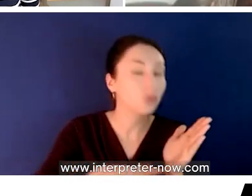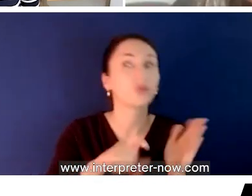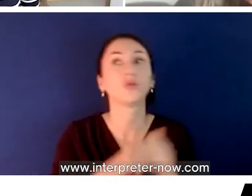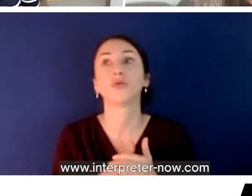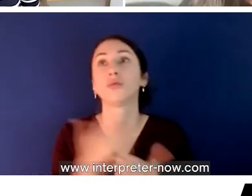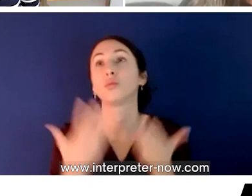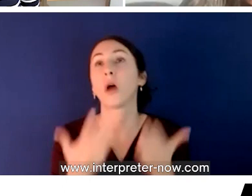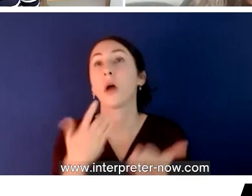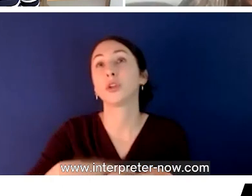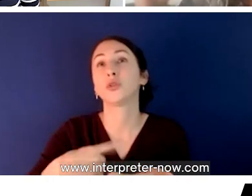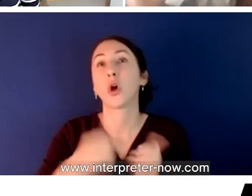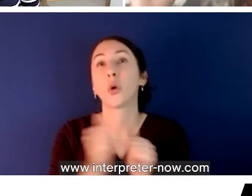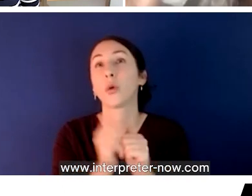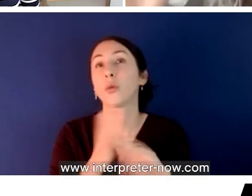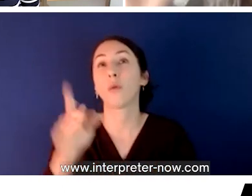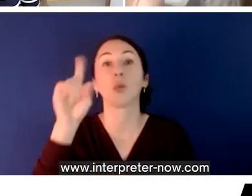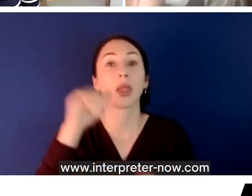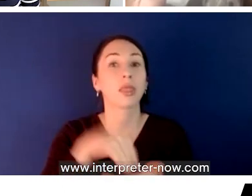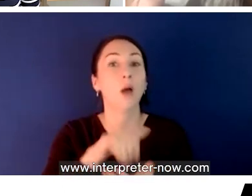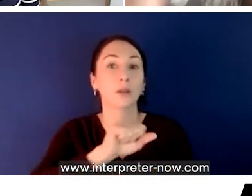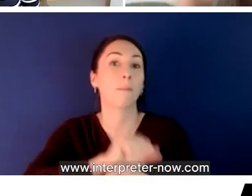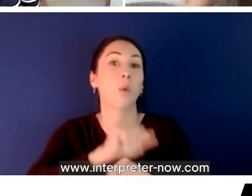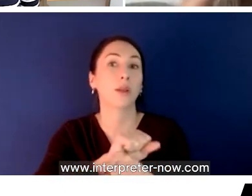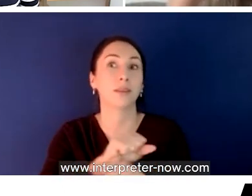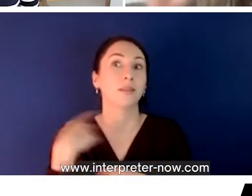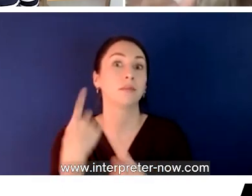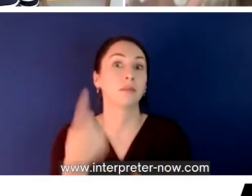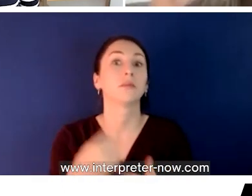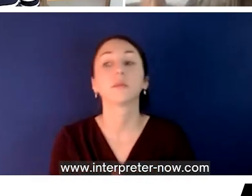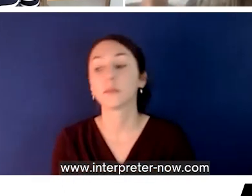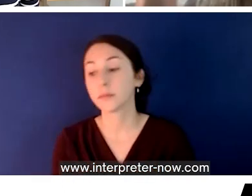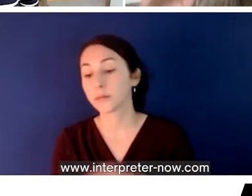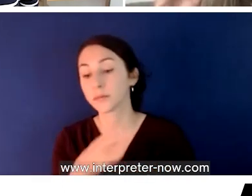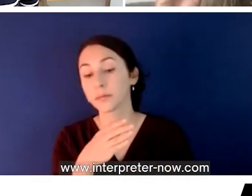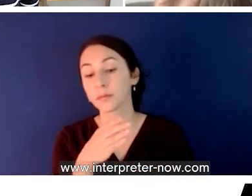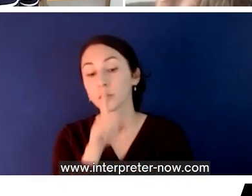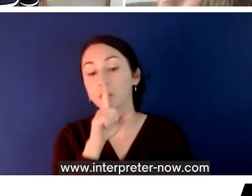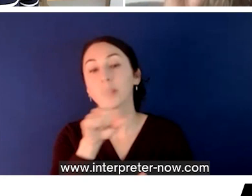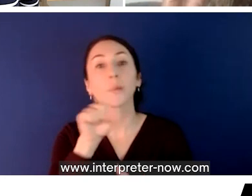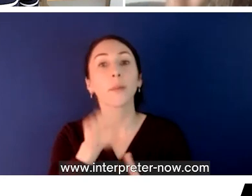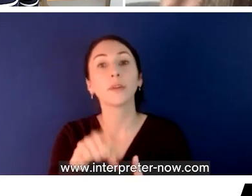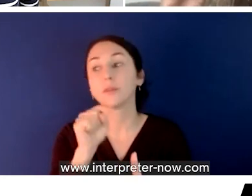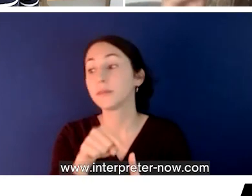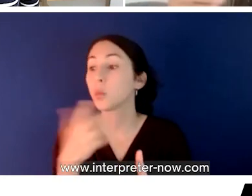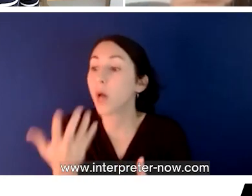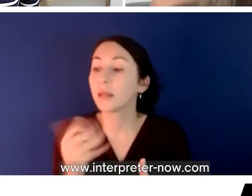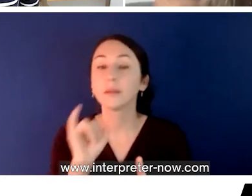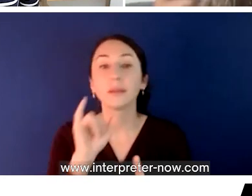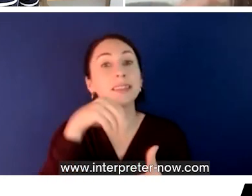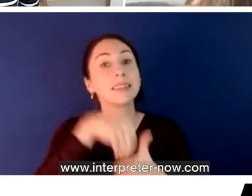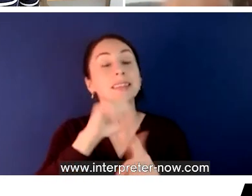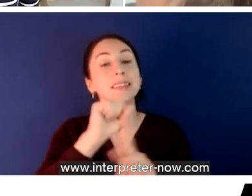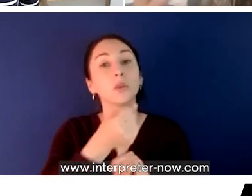research. We've talked to, at this point, probably more than 1,000 employees. And, you know, it's the question of like,